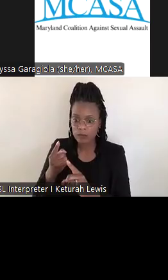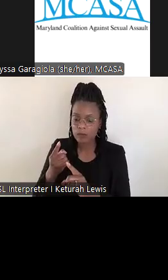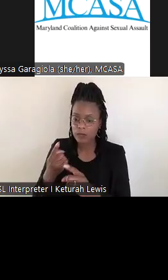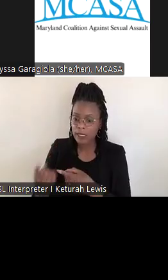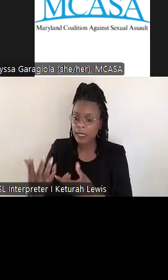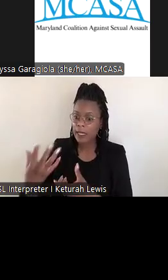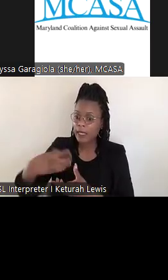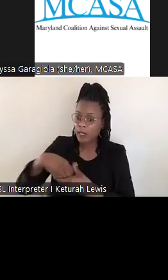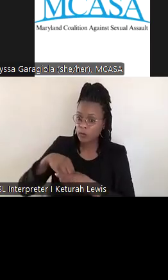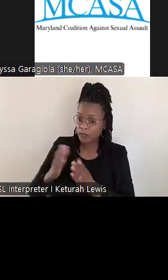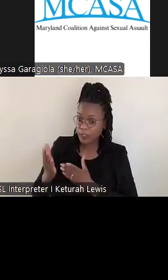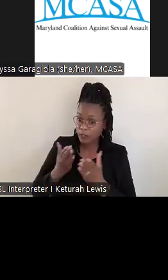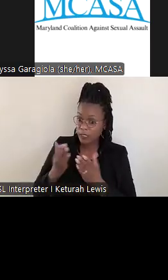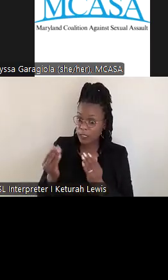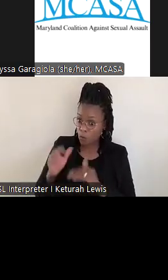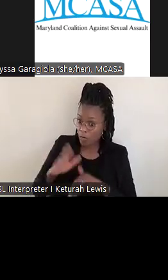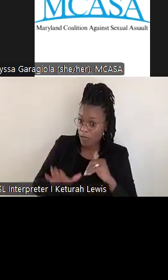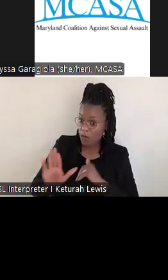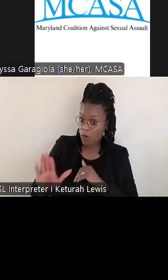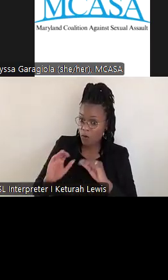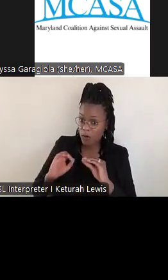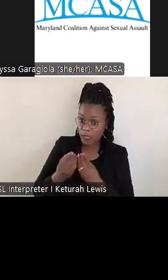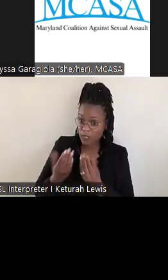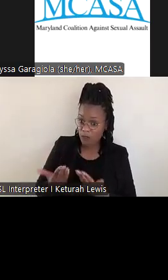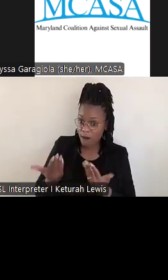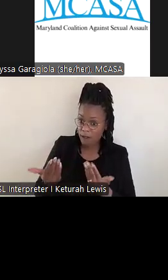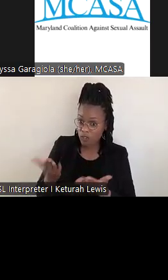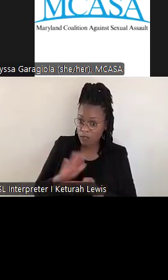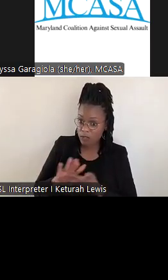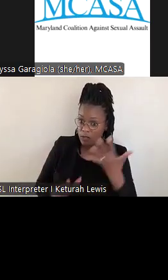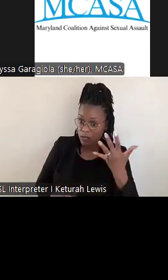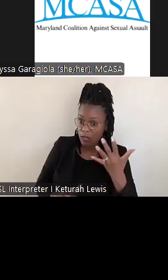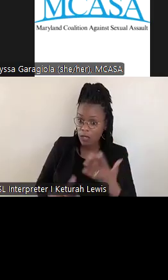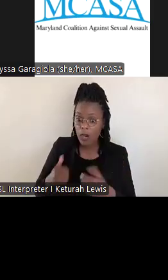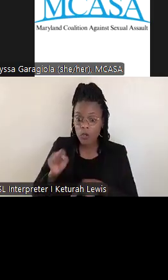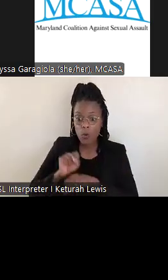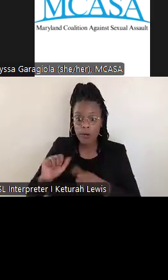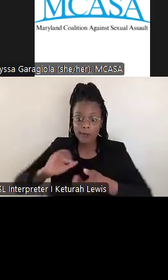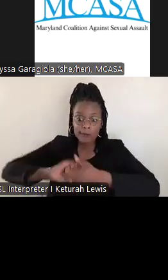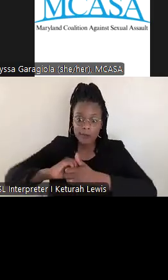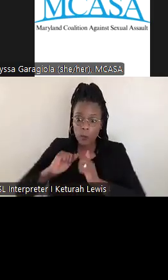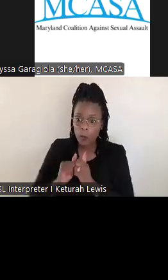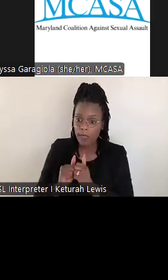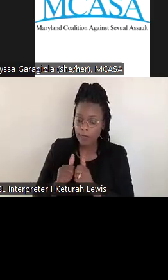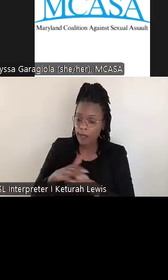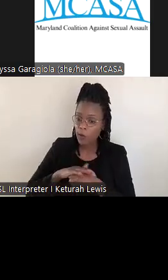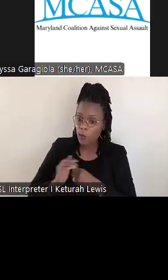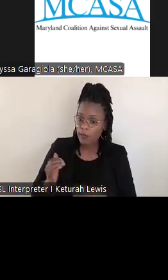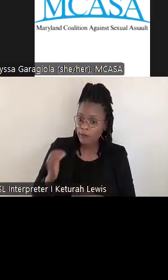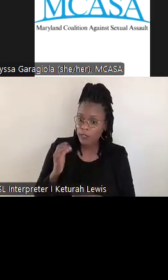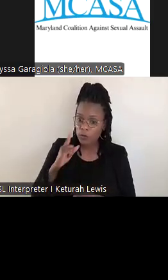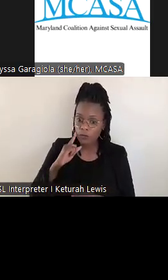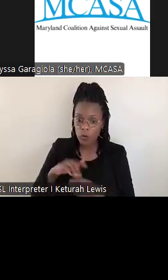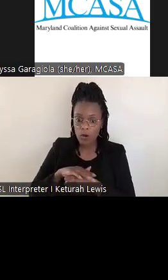for inclusive services beyond your organization? Are you working with local officials to make sure that you're advocating for inclusive laws and